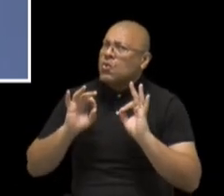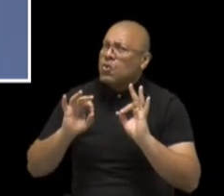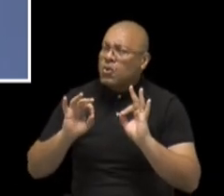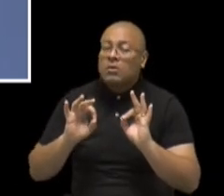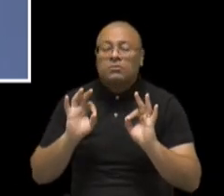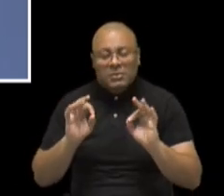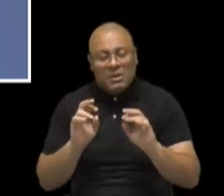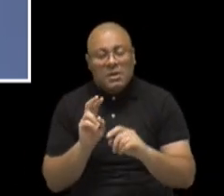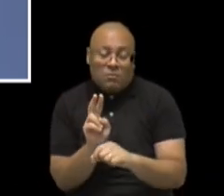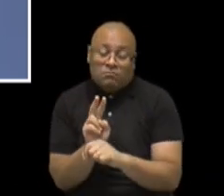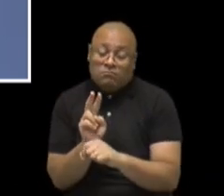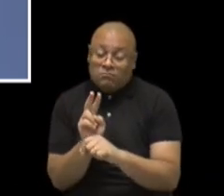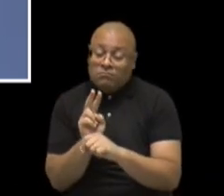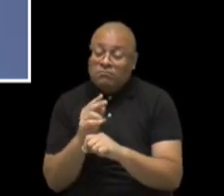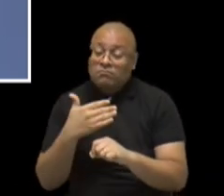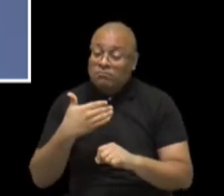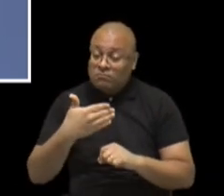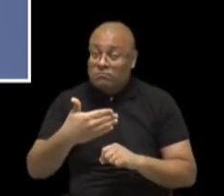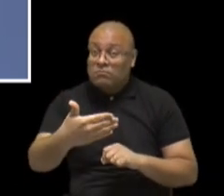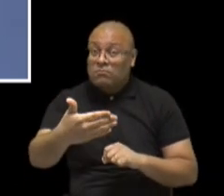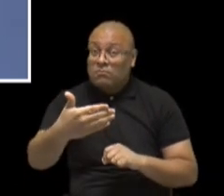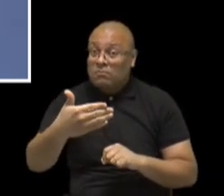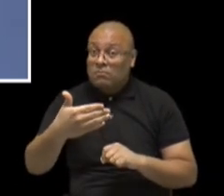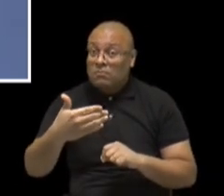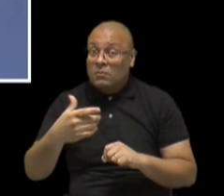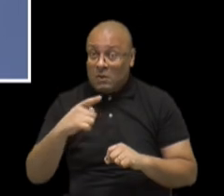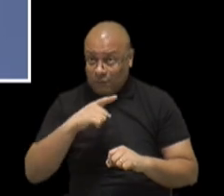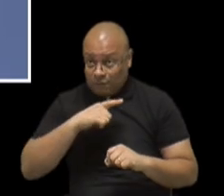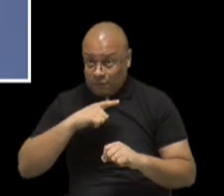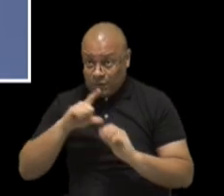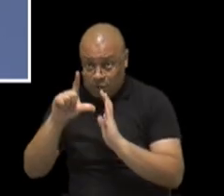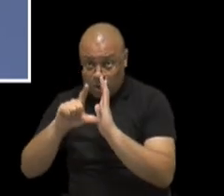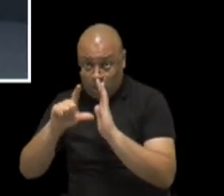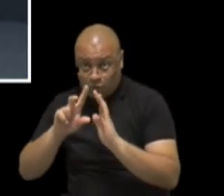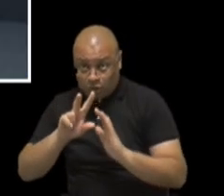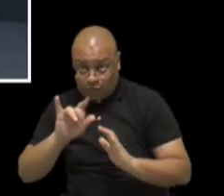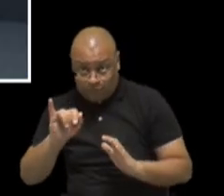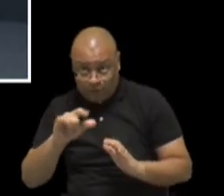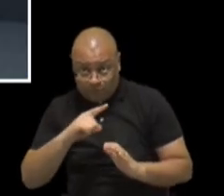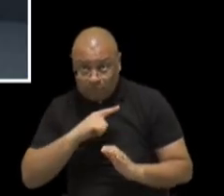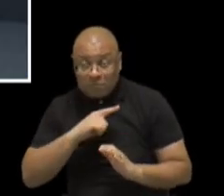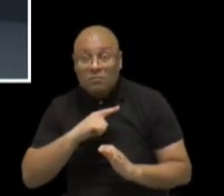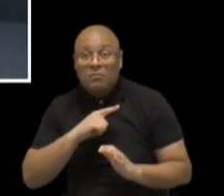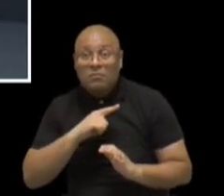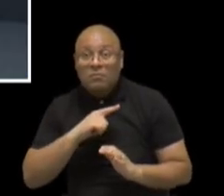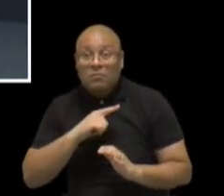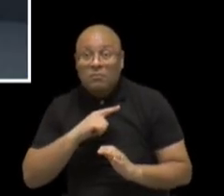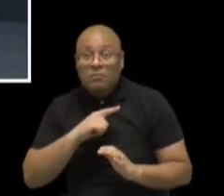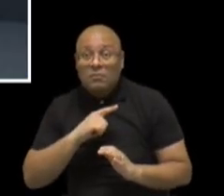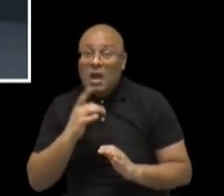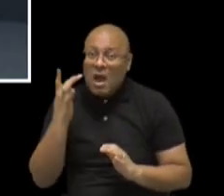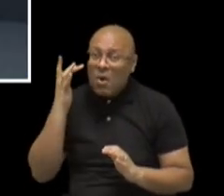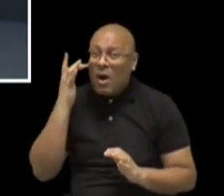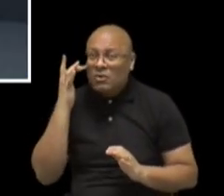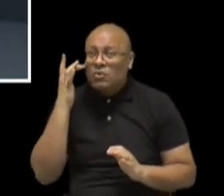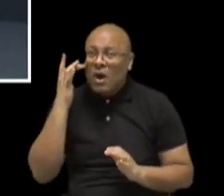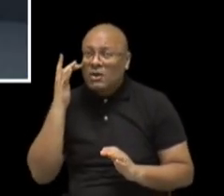hoping they do well so that we can do some more. They're already in stores there. Yes, they should be there in Iguatemi.